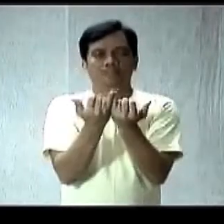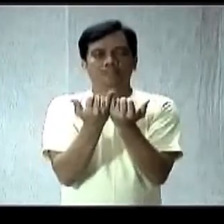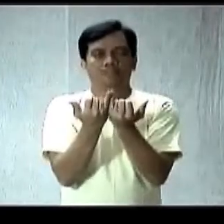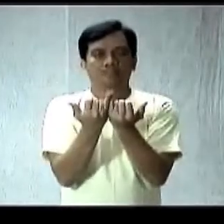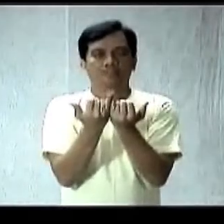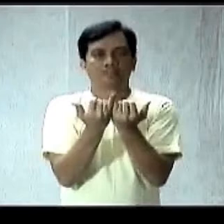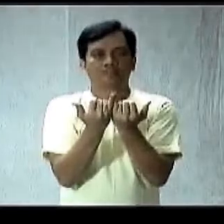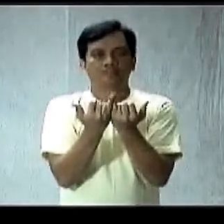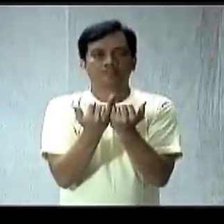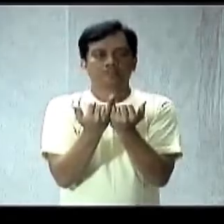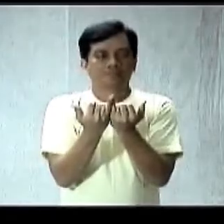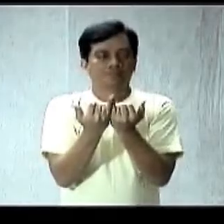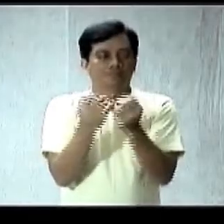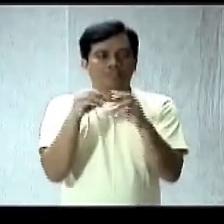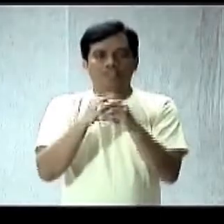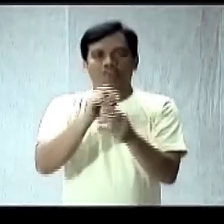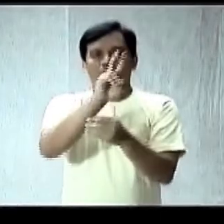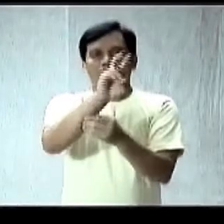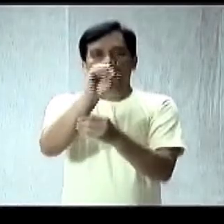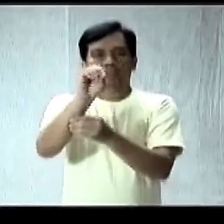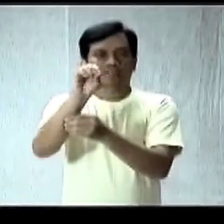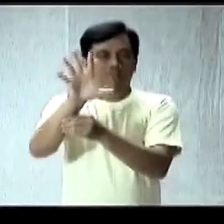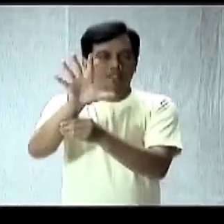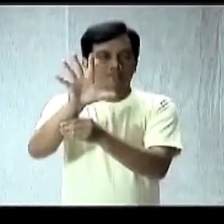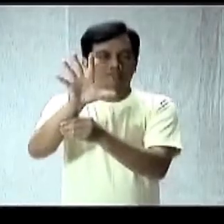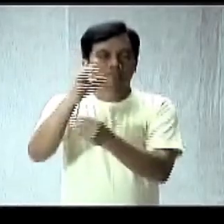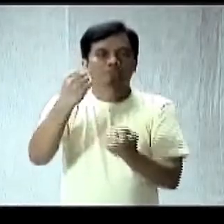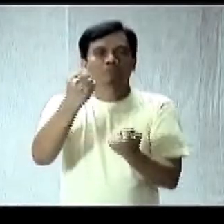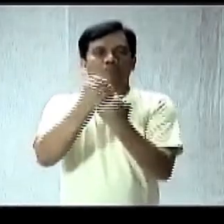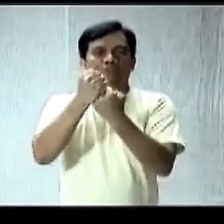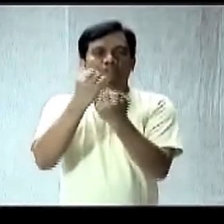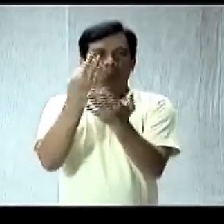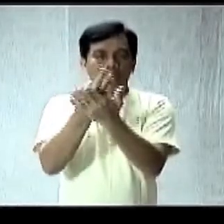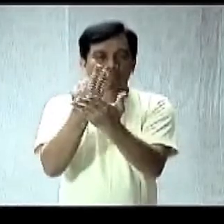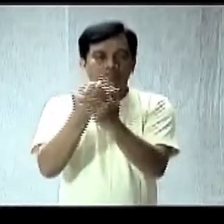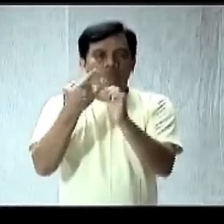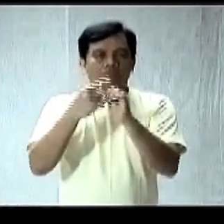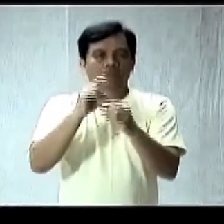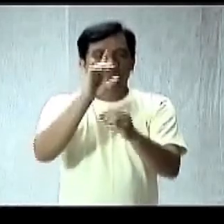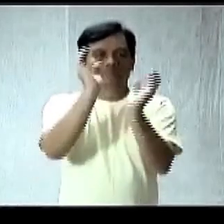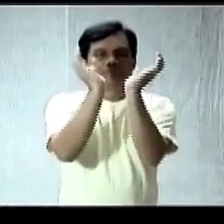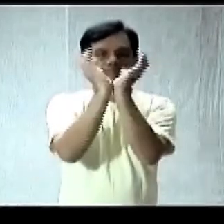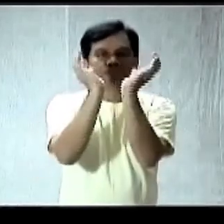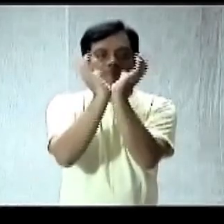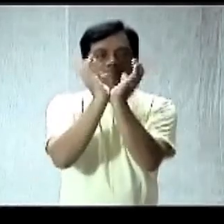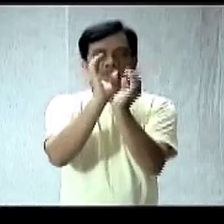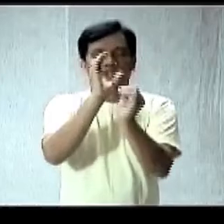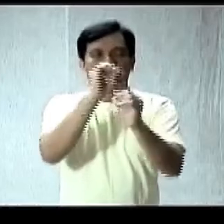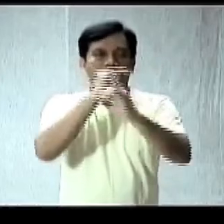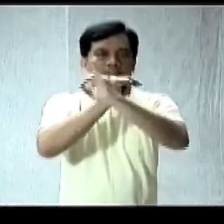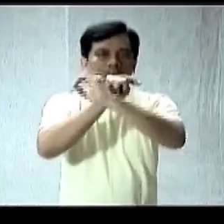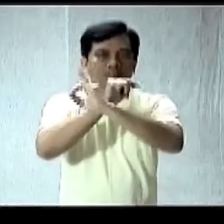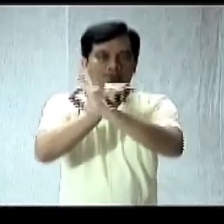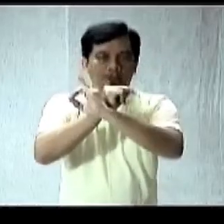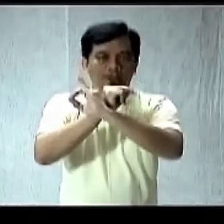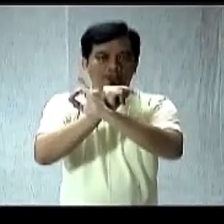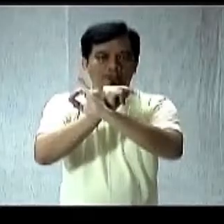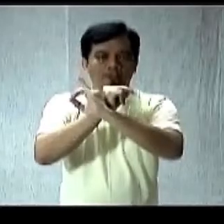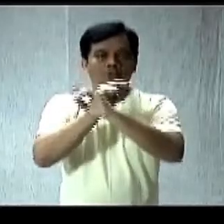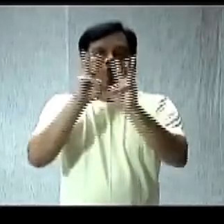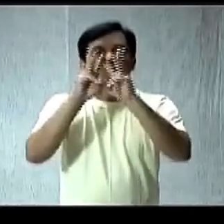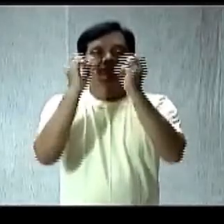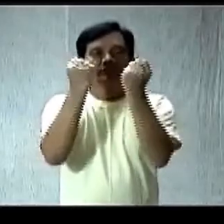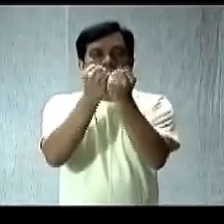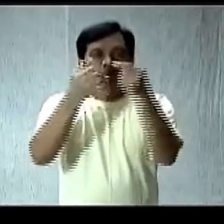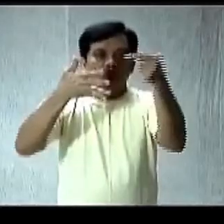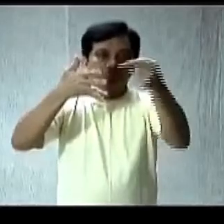agency. In 2005, with support and funding from PWD and NCDA,